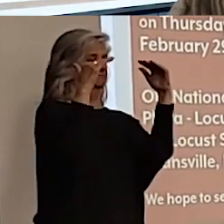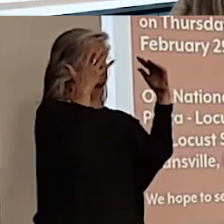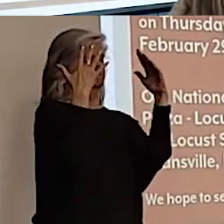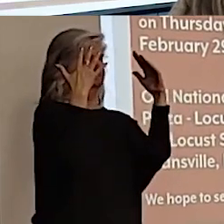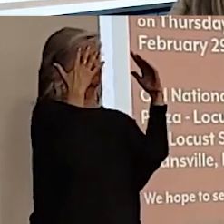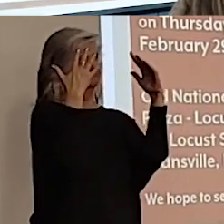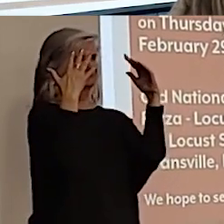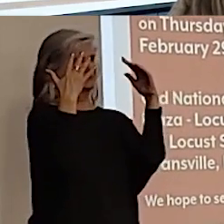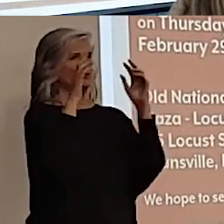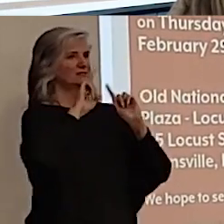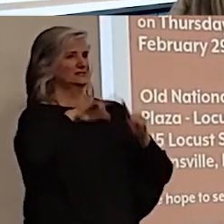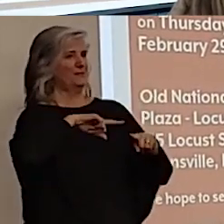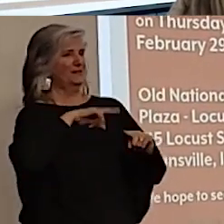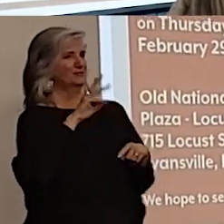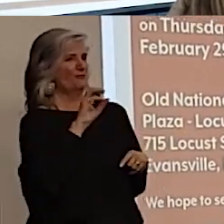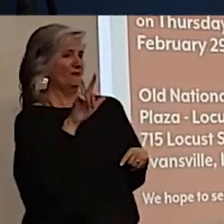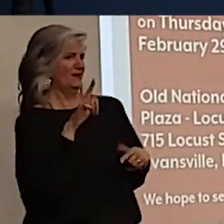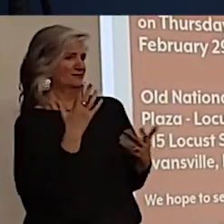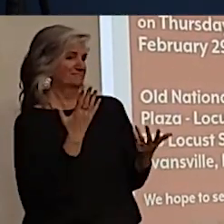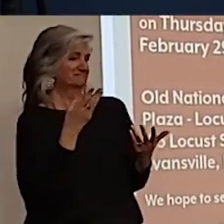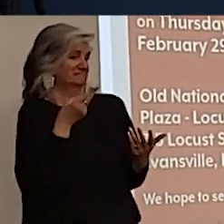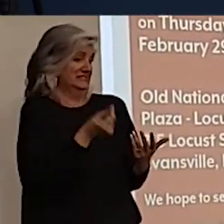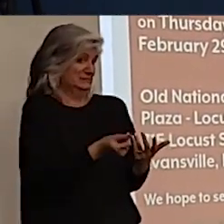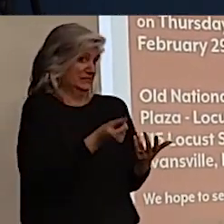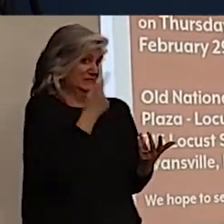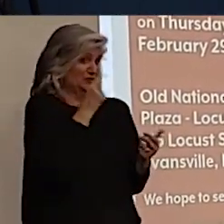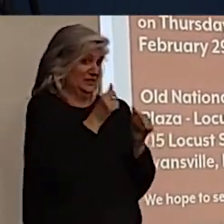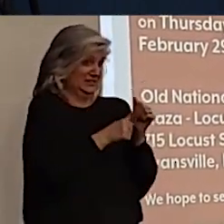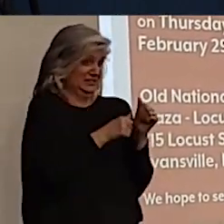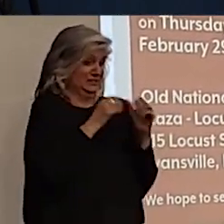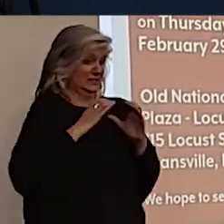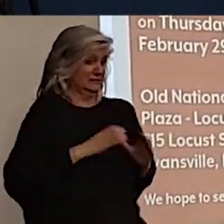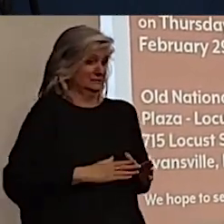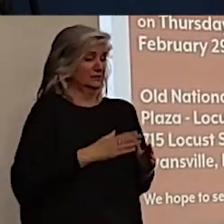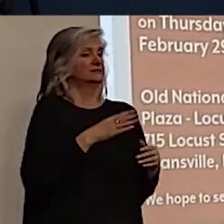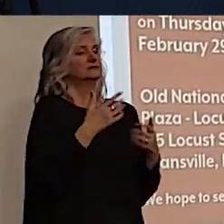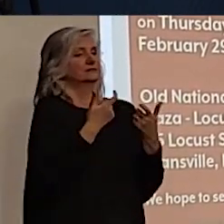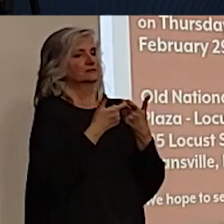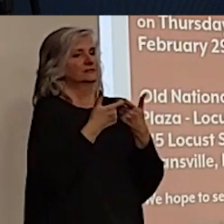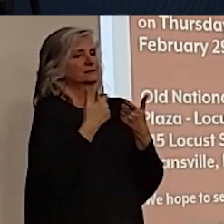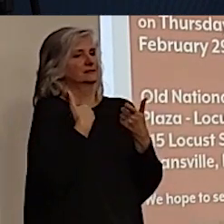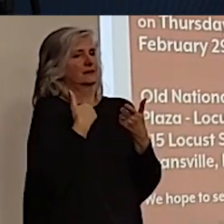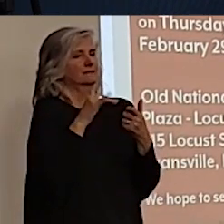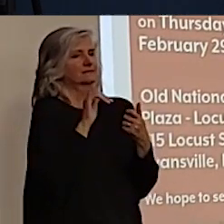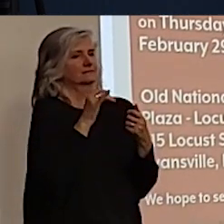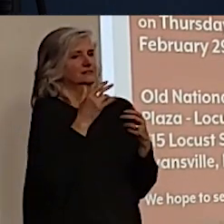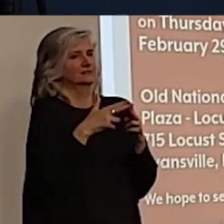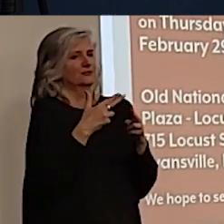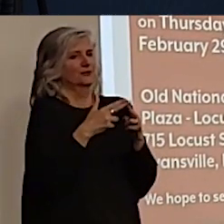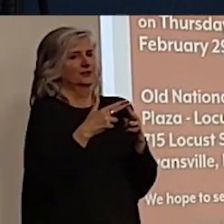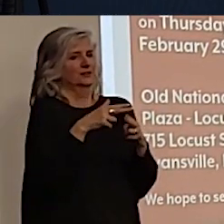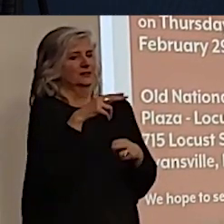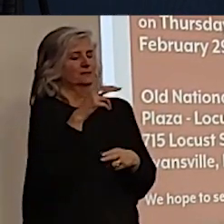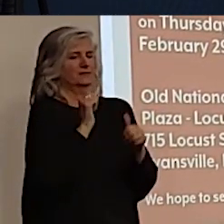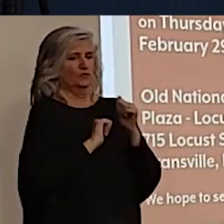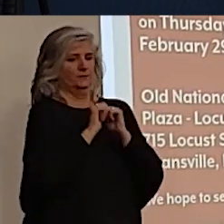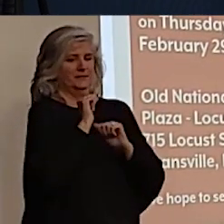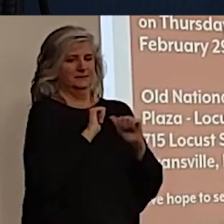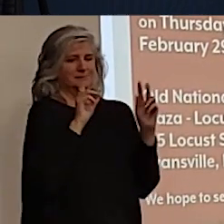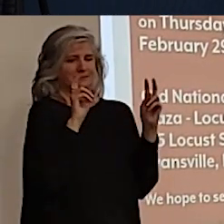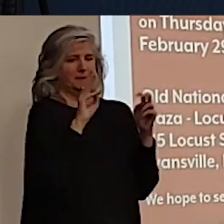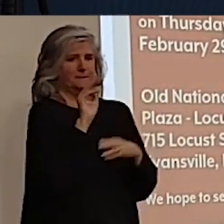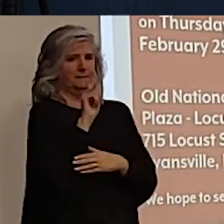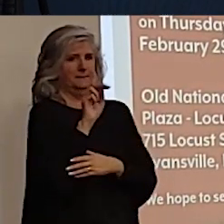of, well, as far as spending per customer, the utilities all do have what's called these performance metric reports